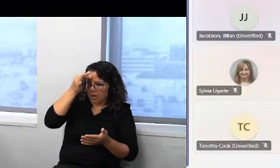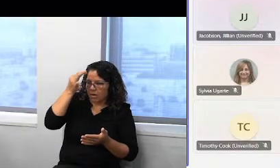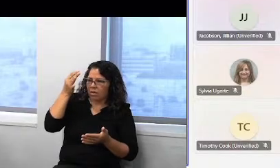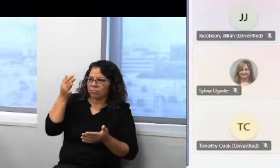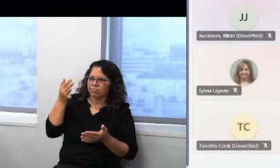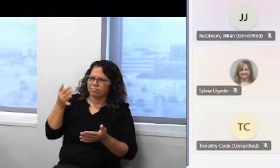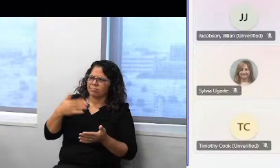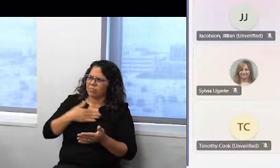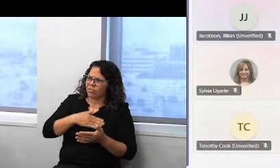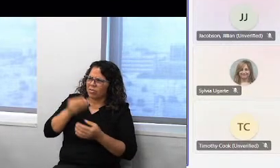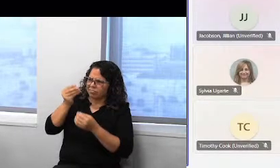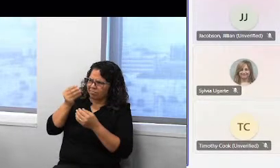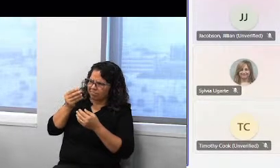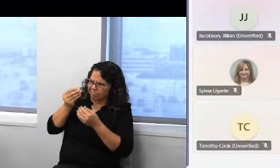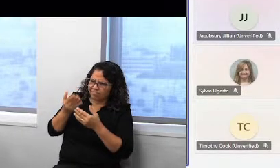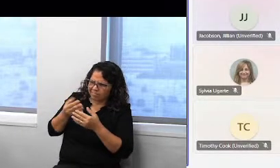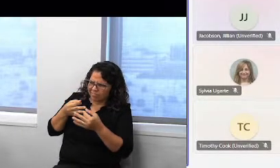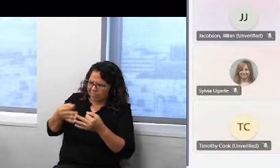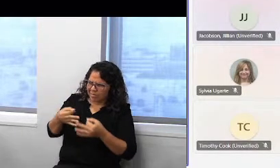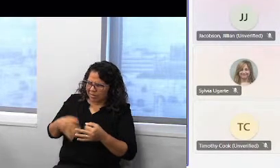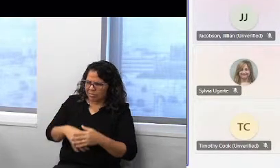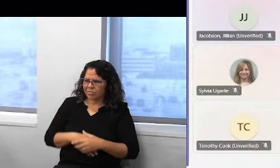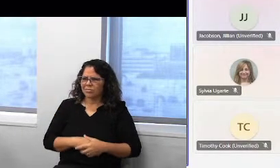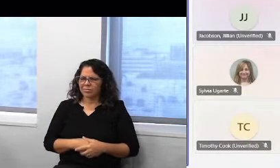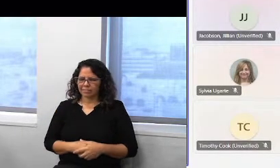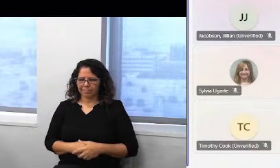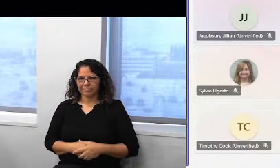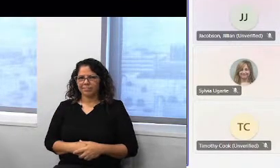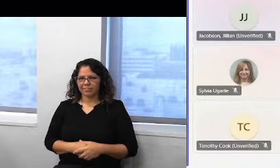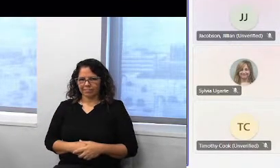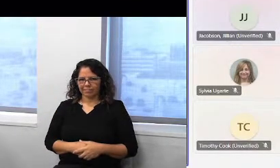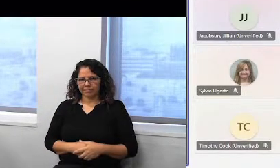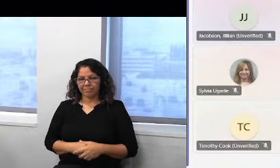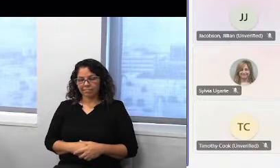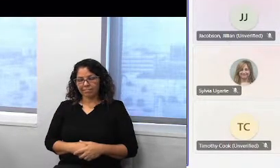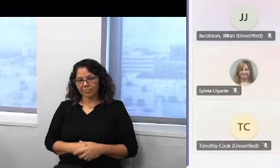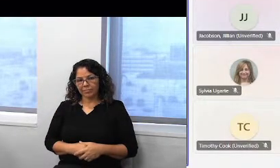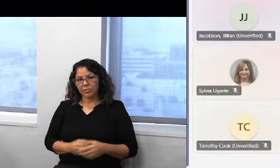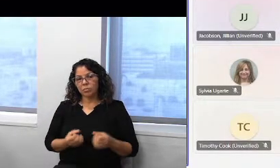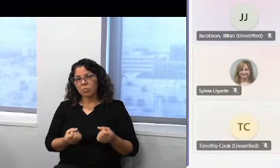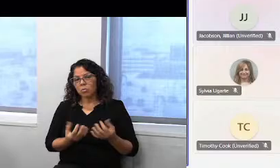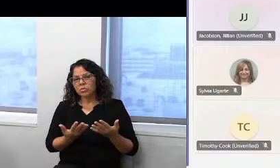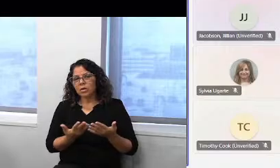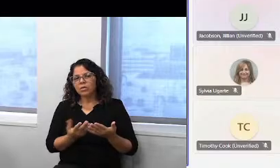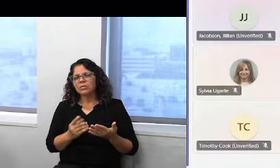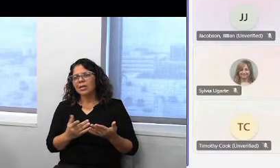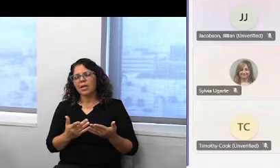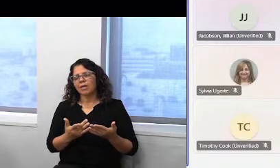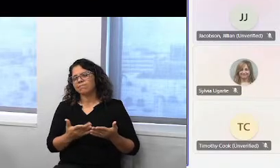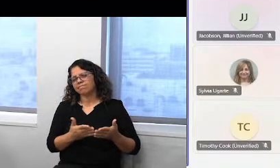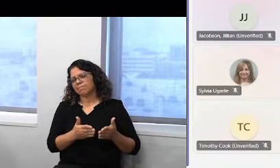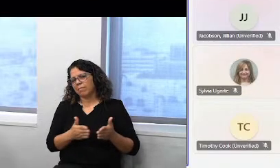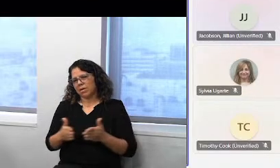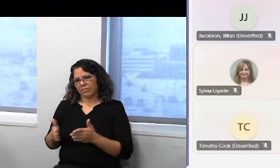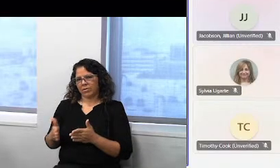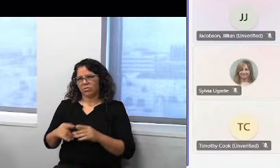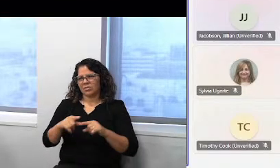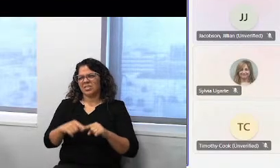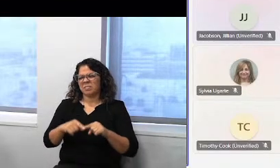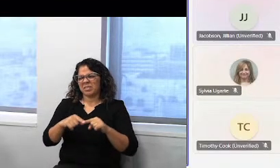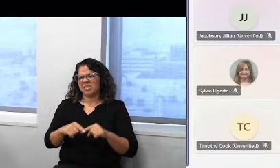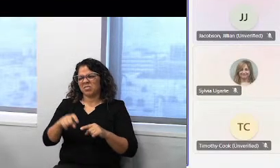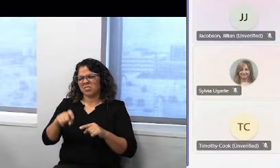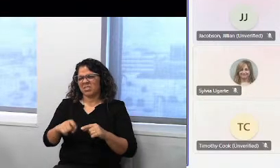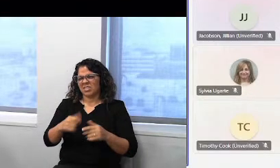stand. There are a lot of these are in the planning stages of determining the needs for them, and they all call it the engineering